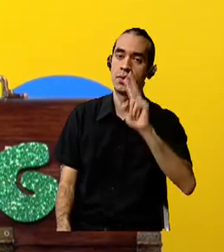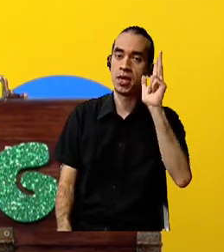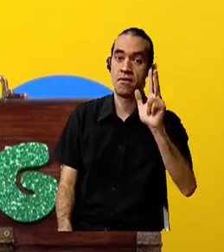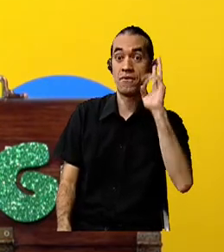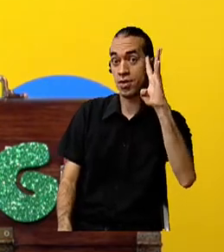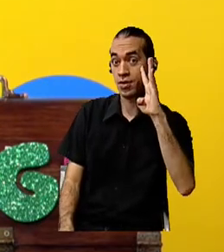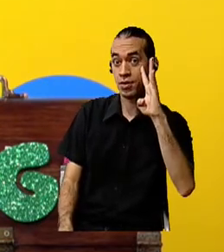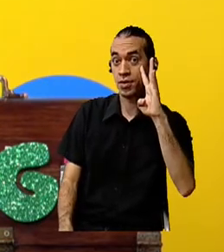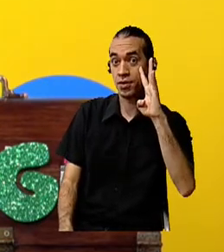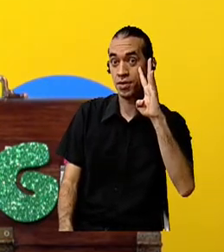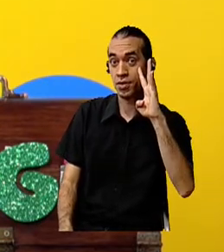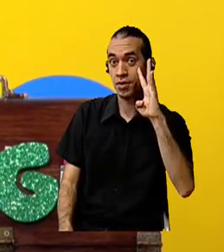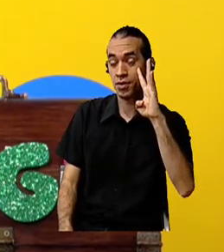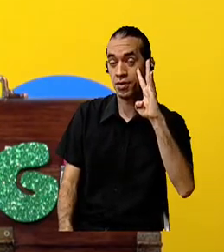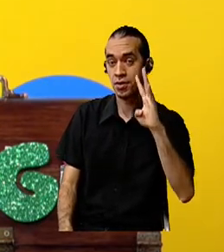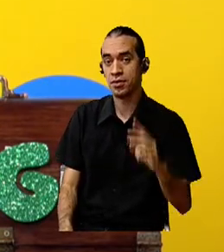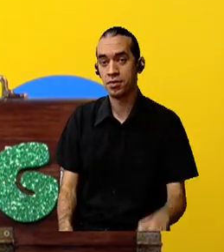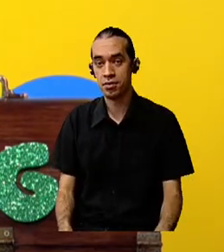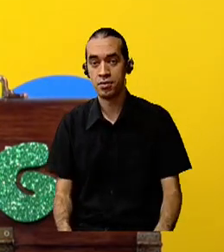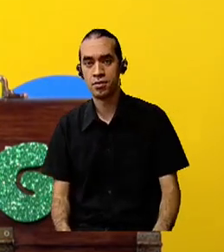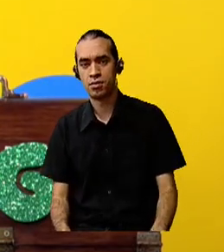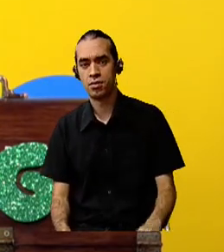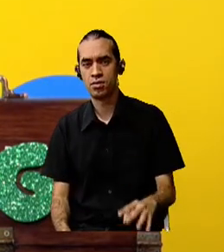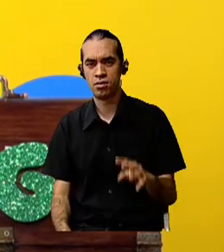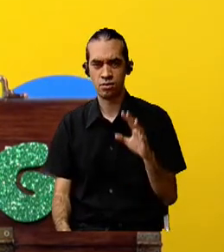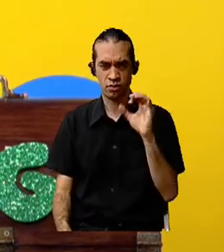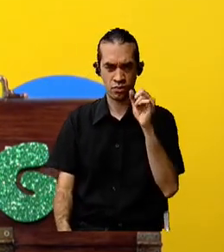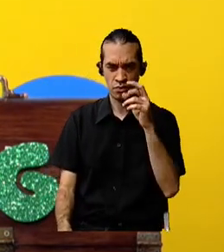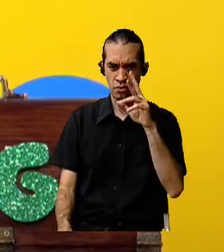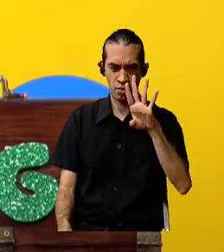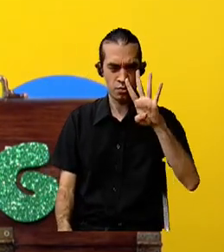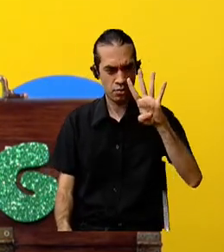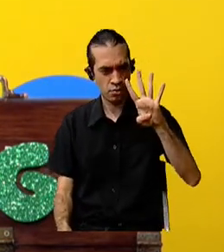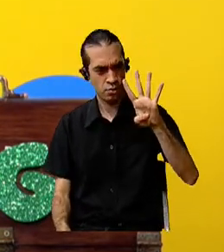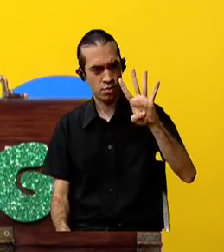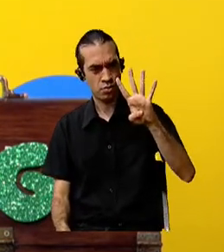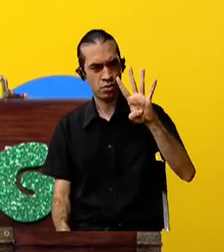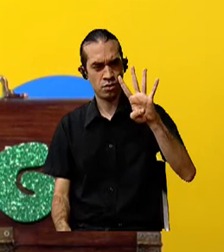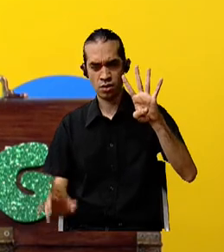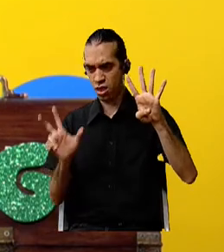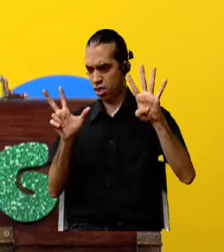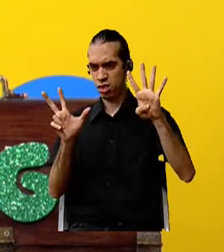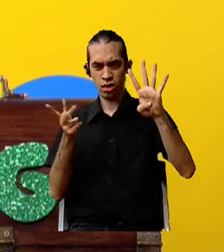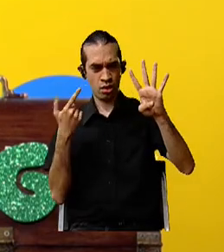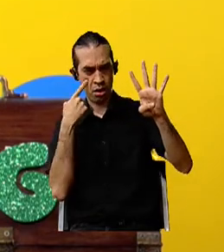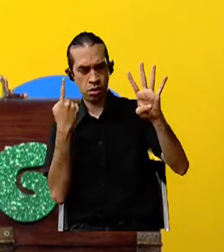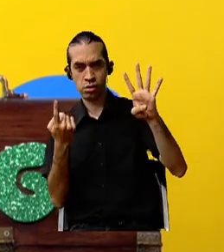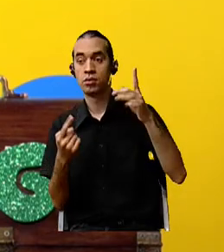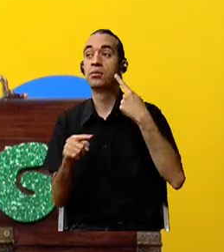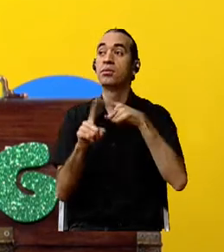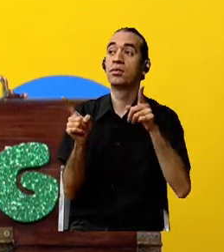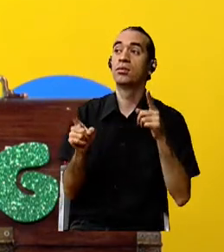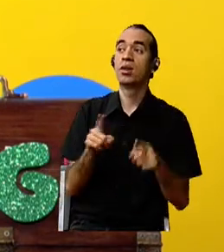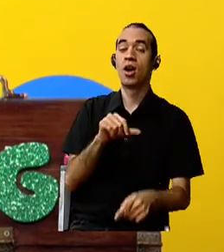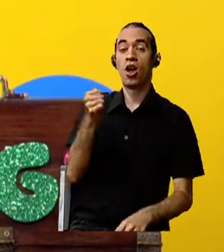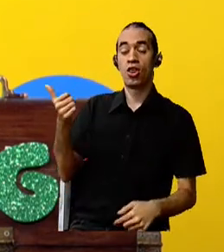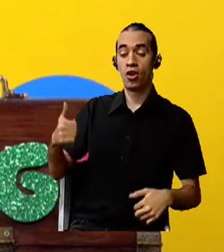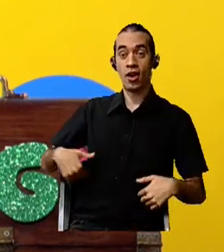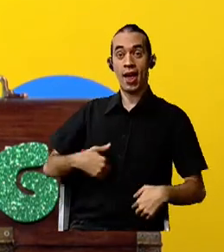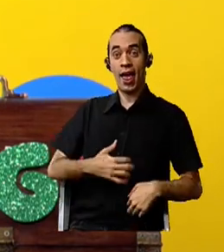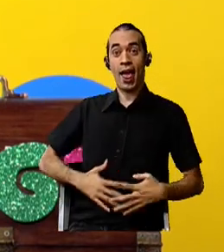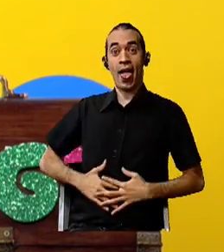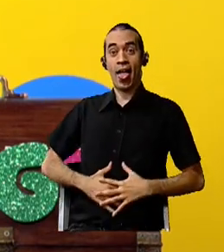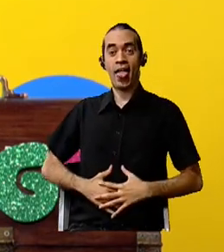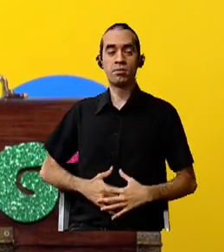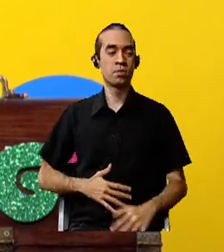1, 2, 3, 4. What do you mean 4, Chuli? Because we have 3 circles. But we have another one here.